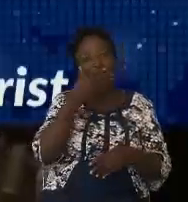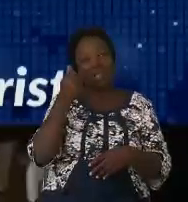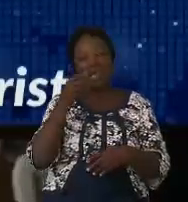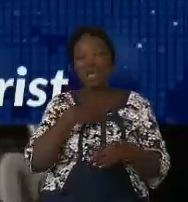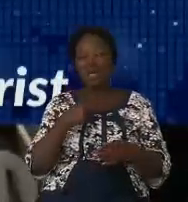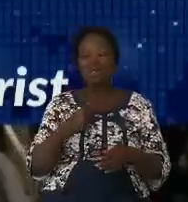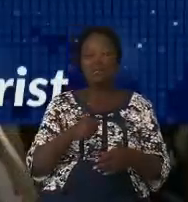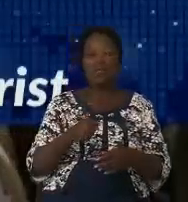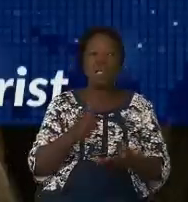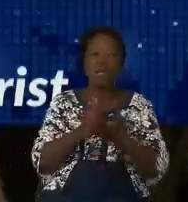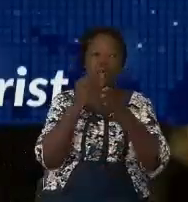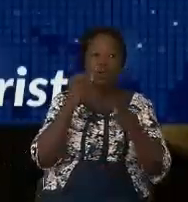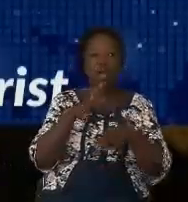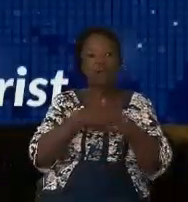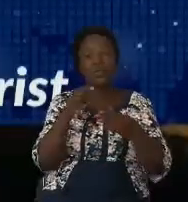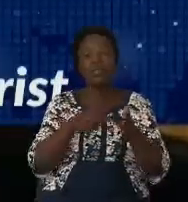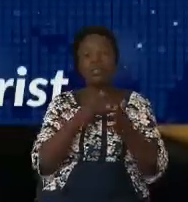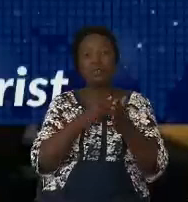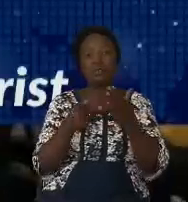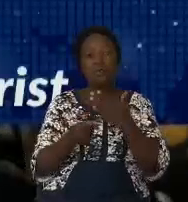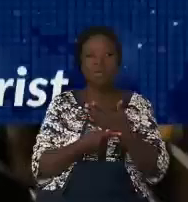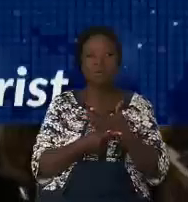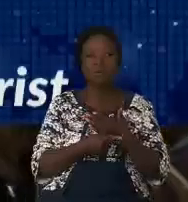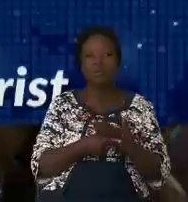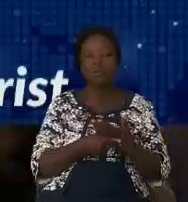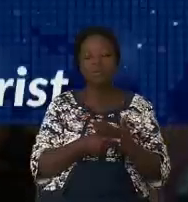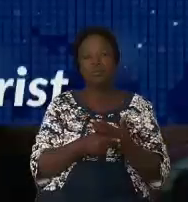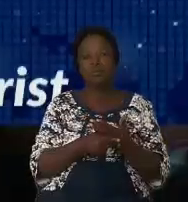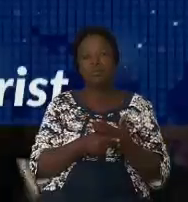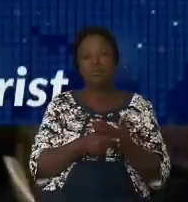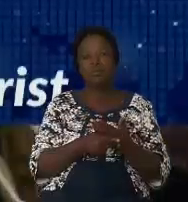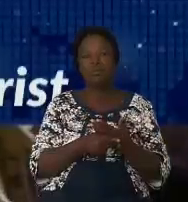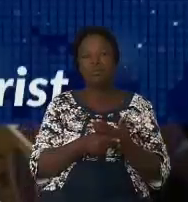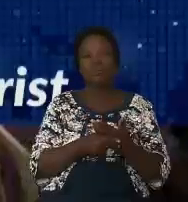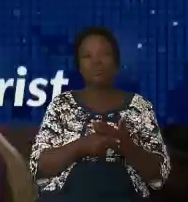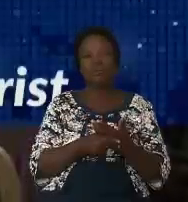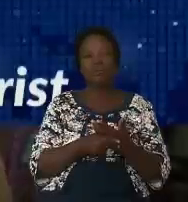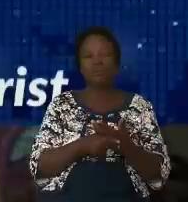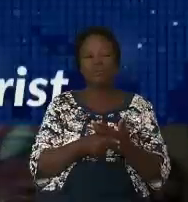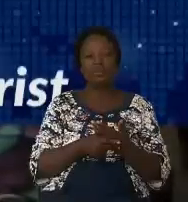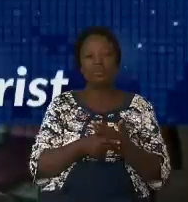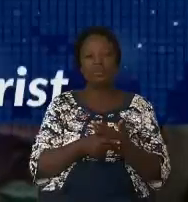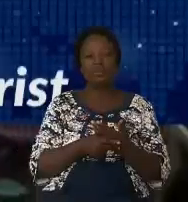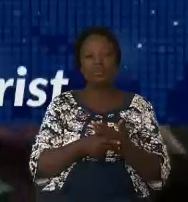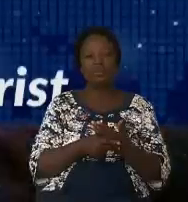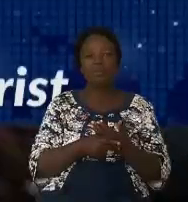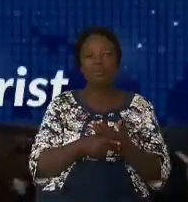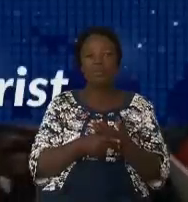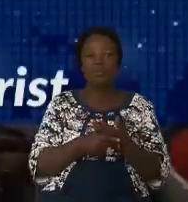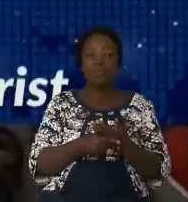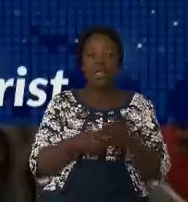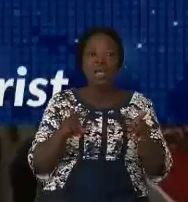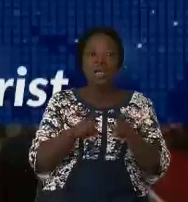blessing that have been prophesied through the ministration of the Word of God. Get in touch quickly, attend to